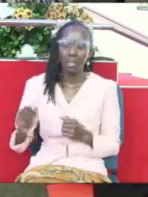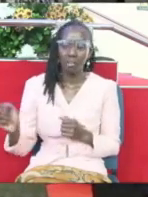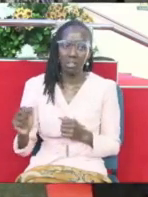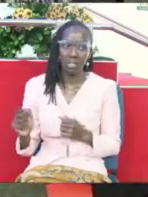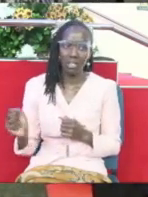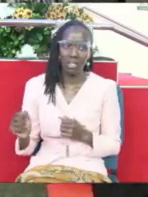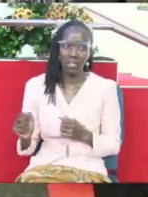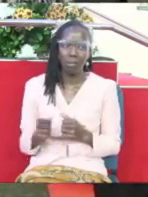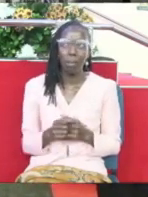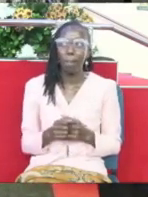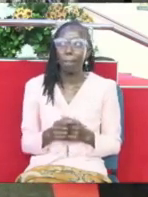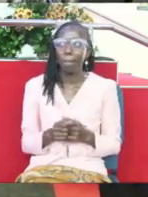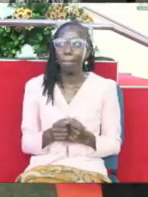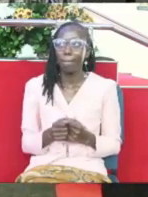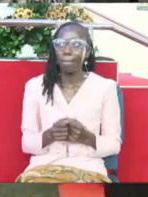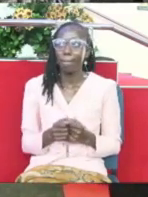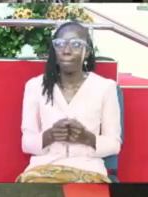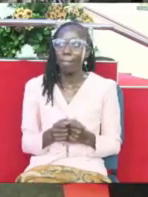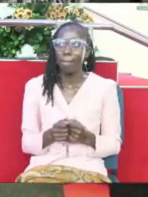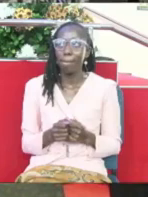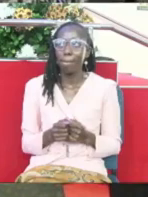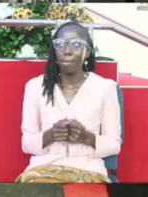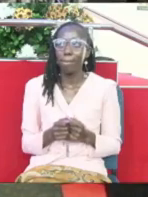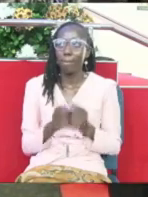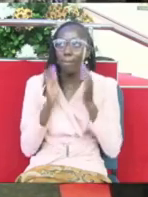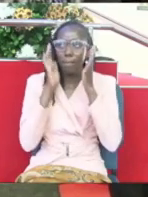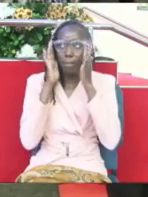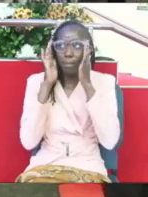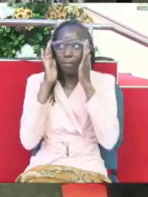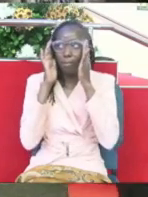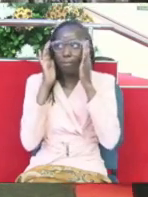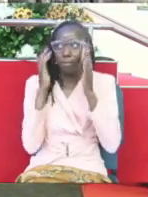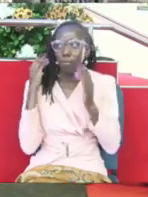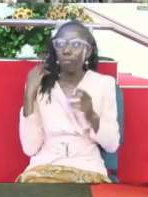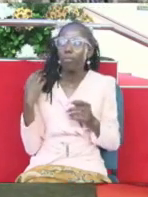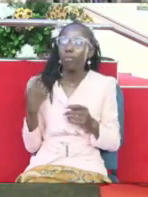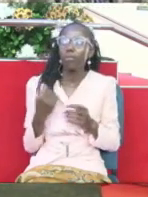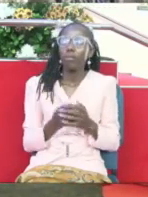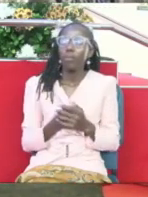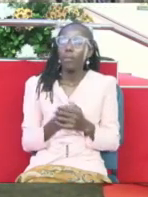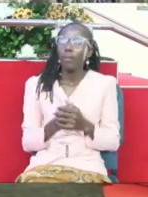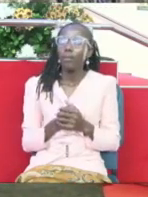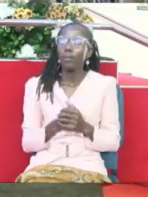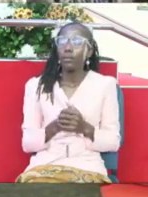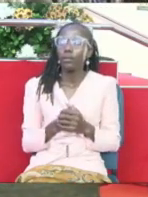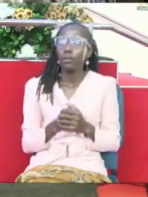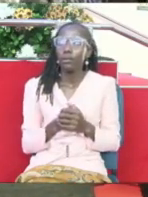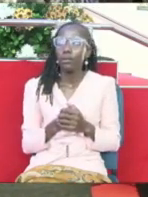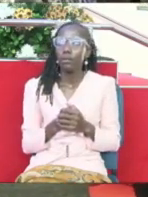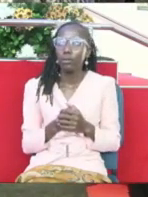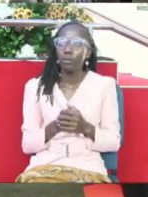Yesu asifiwe. Amen. And so the Israelites went into Waisraeli wakatokea, wakajificha. David was